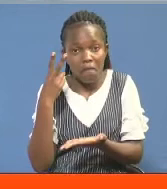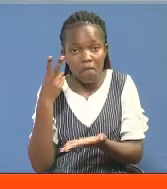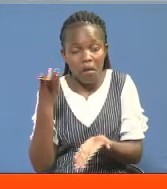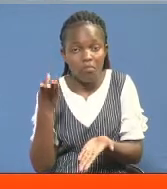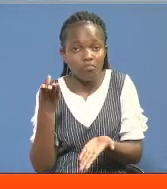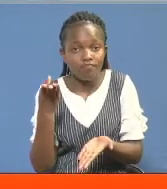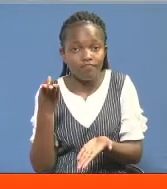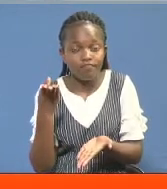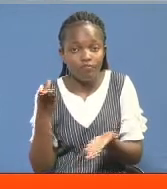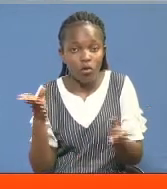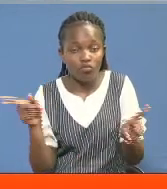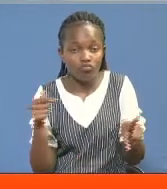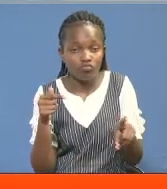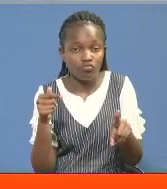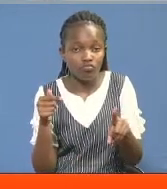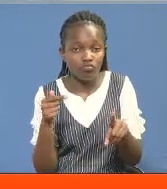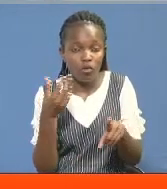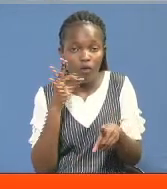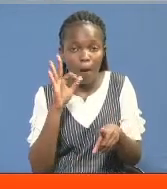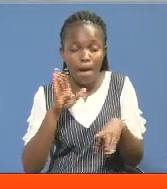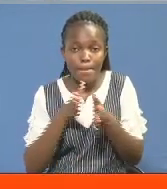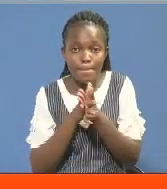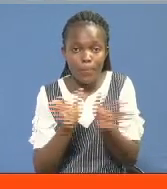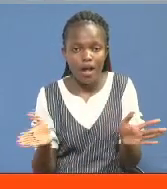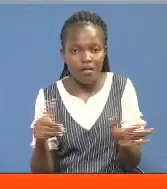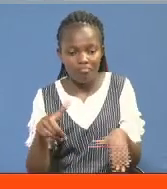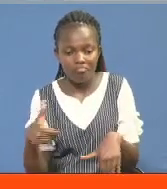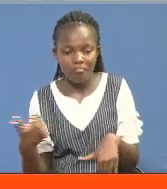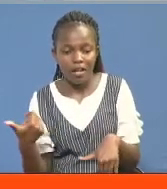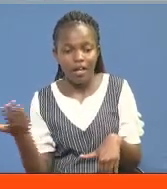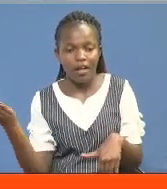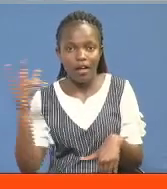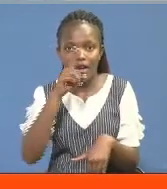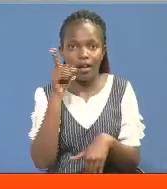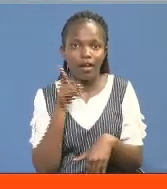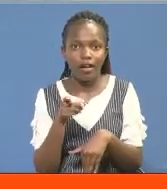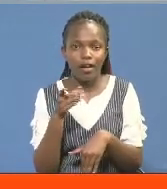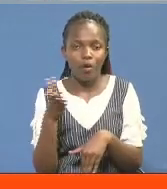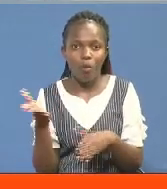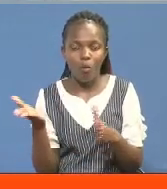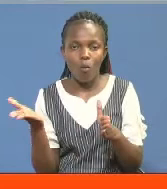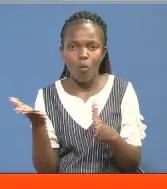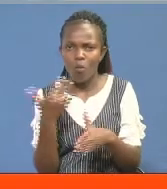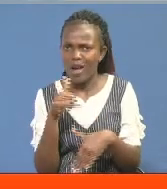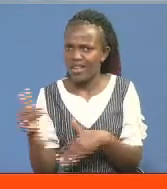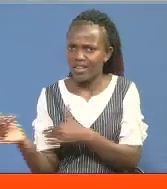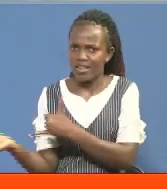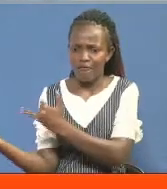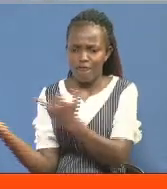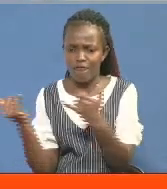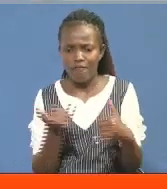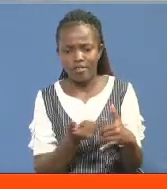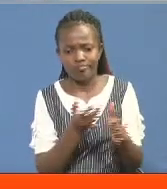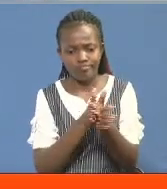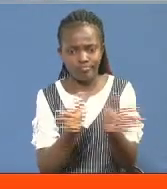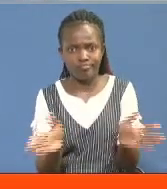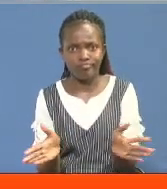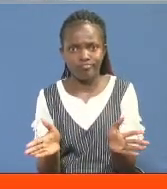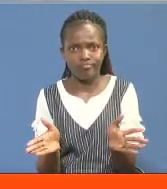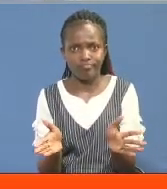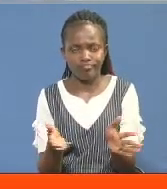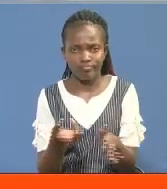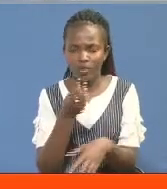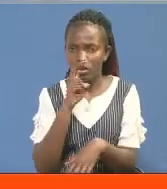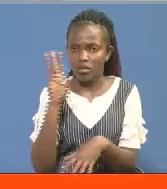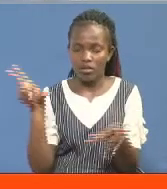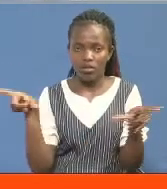the public? Another question then would be, why then are we even inviting the public to sort of